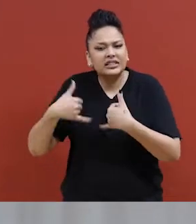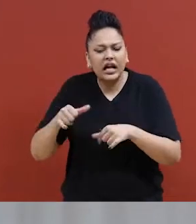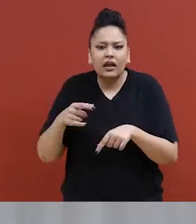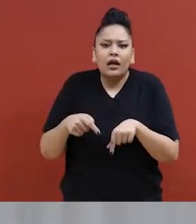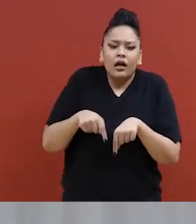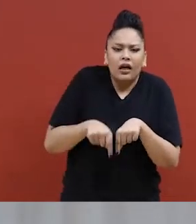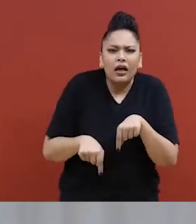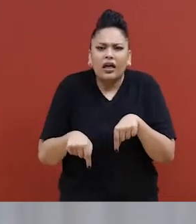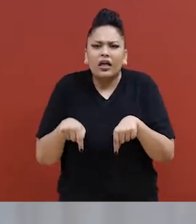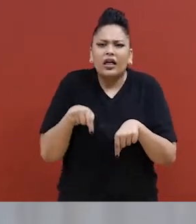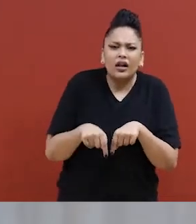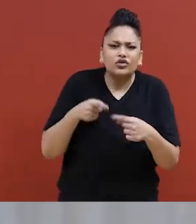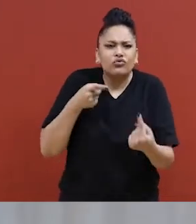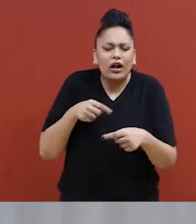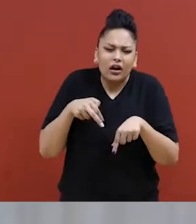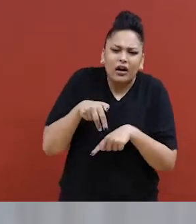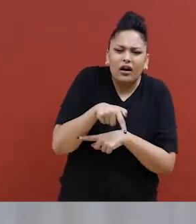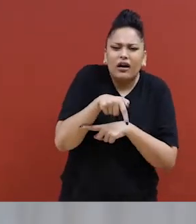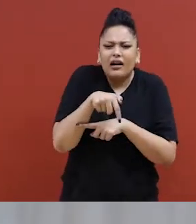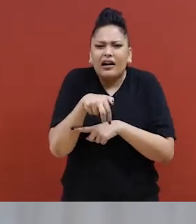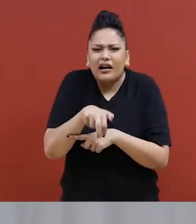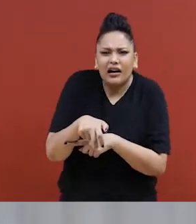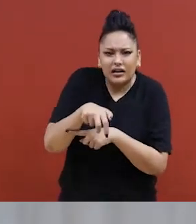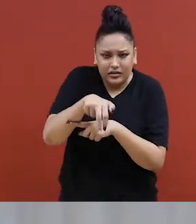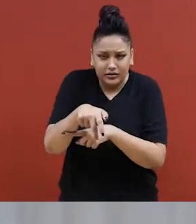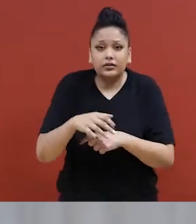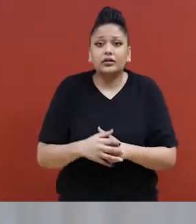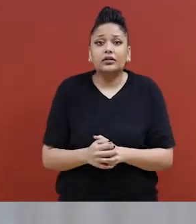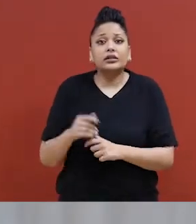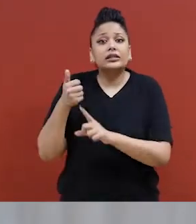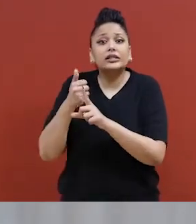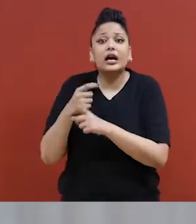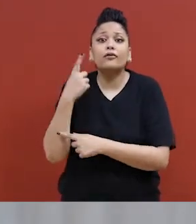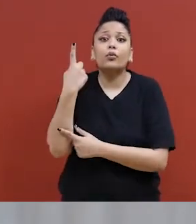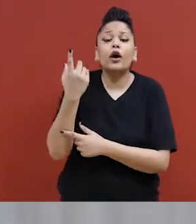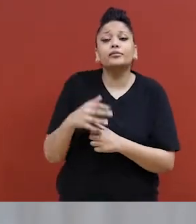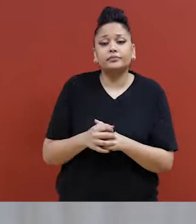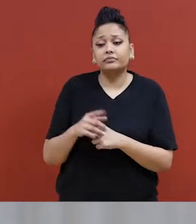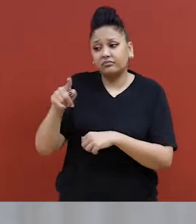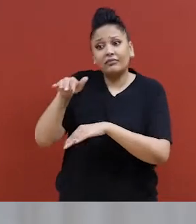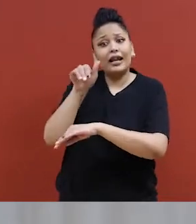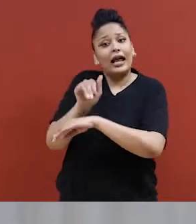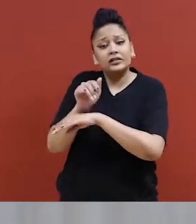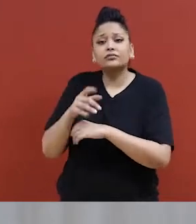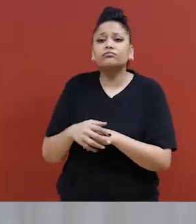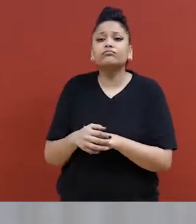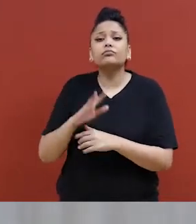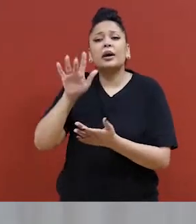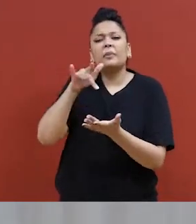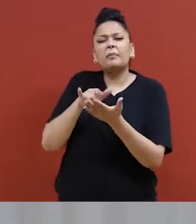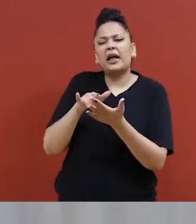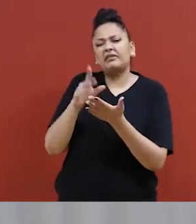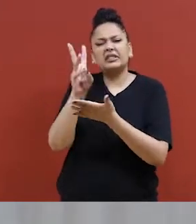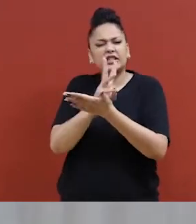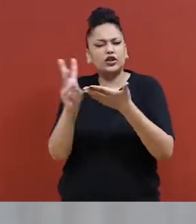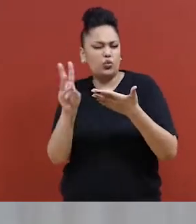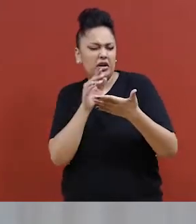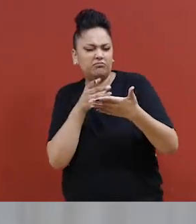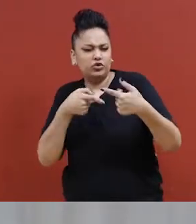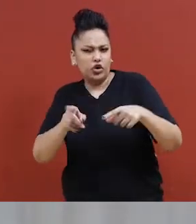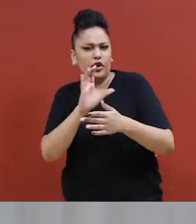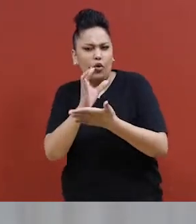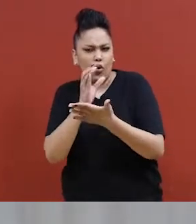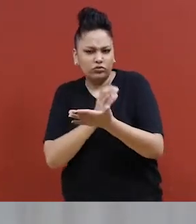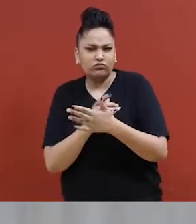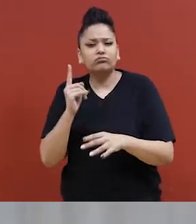had a mobility issue. Right? She was coming home from Wen-Do halfway through her 6-week course, and